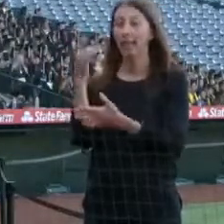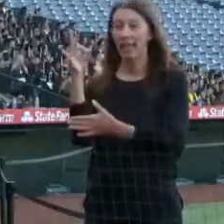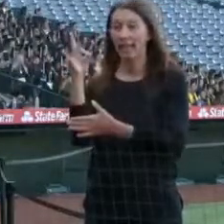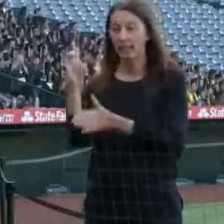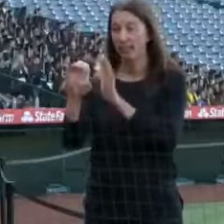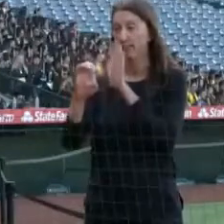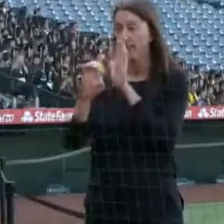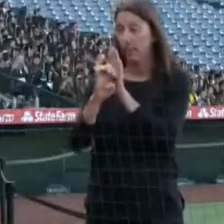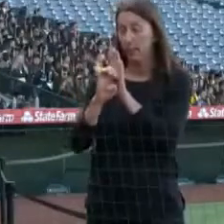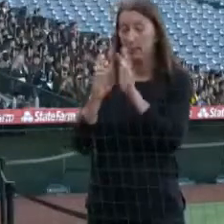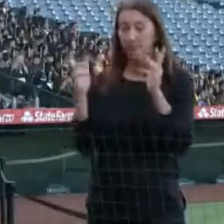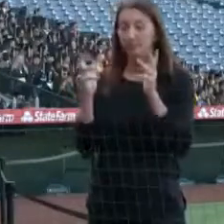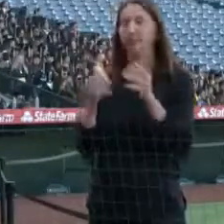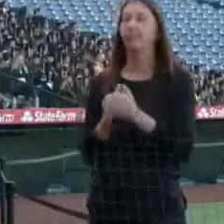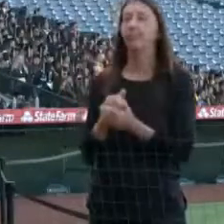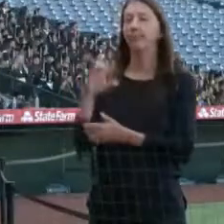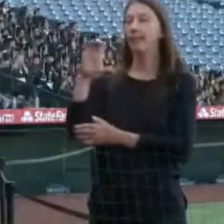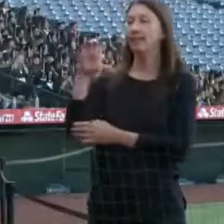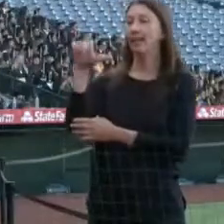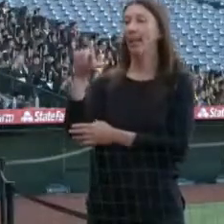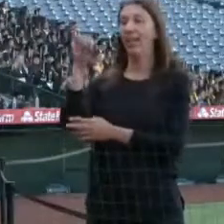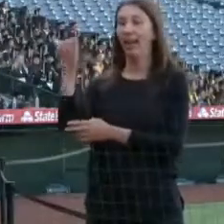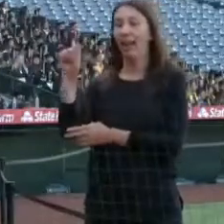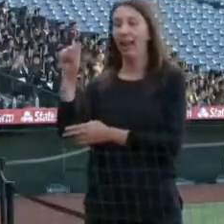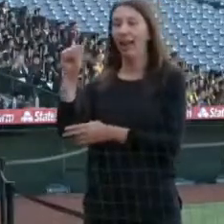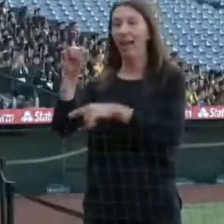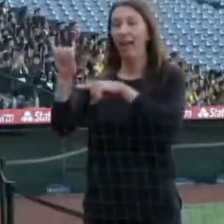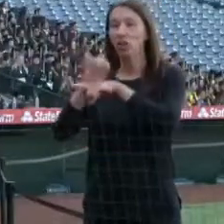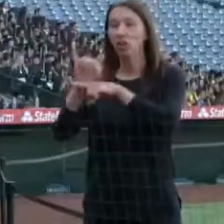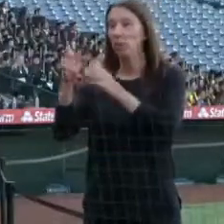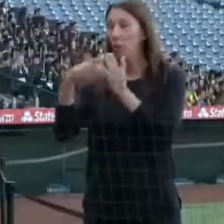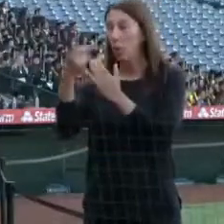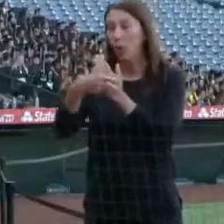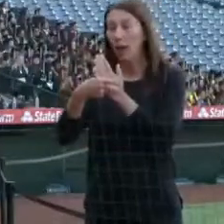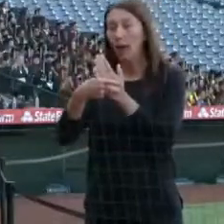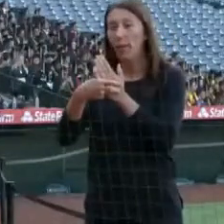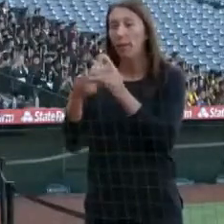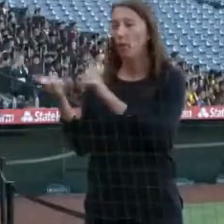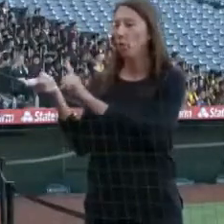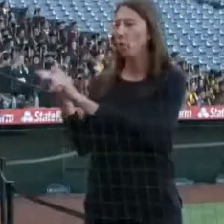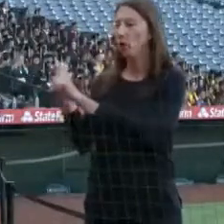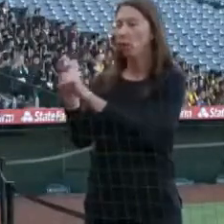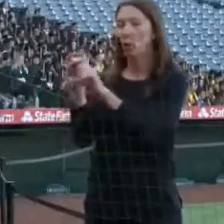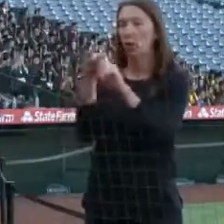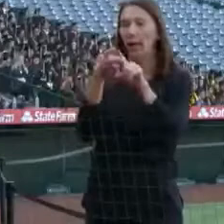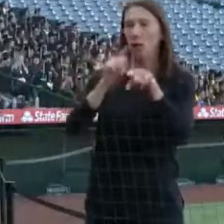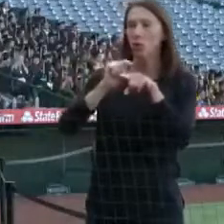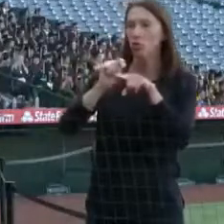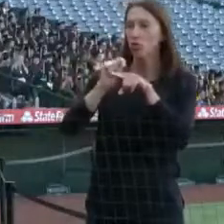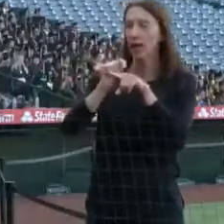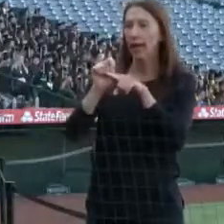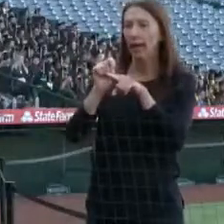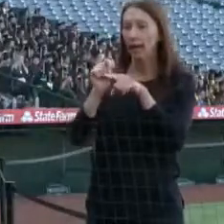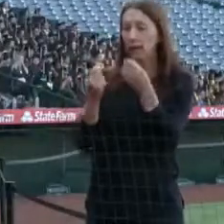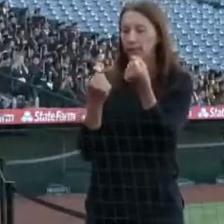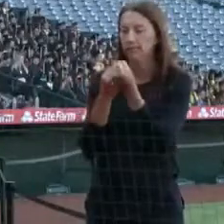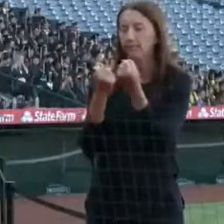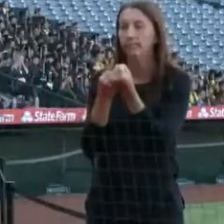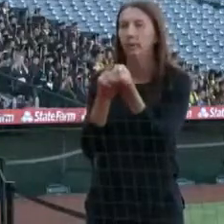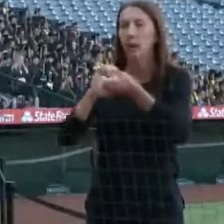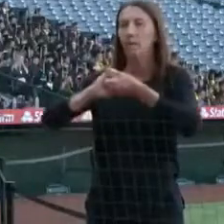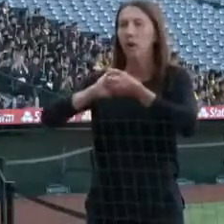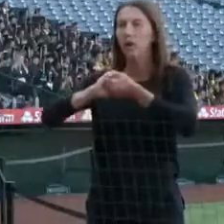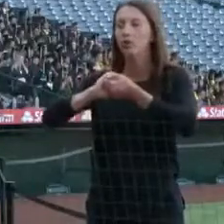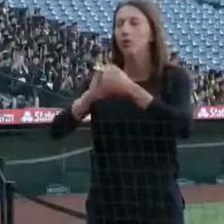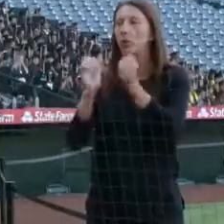example, the CLA internships program is recruiting, training, and fostering